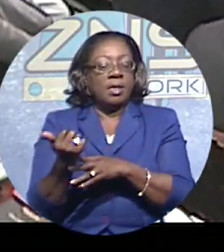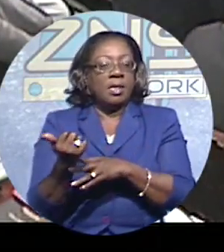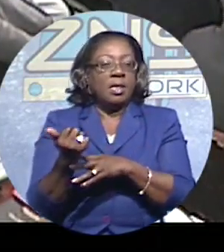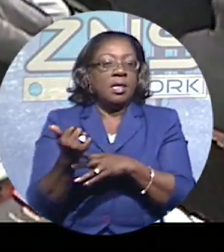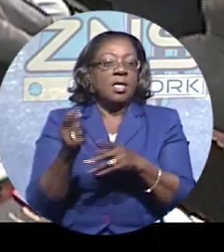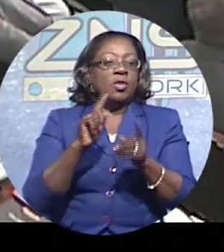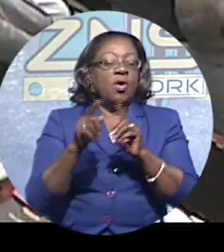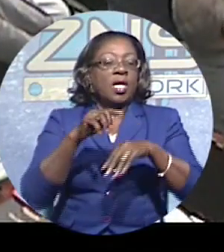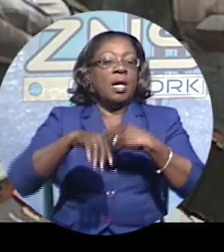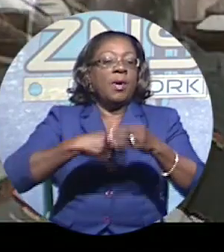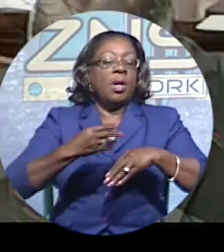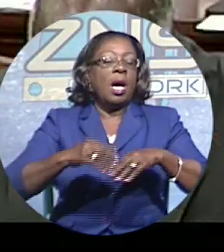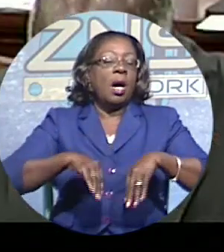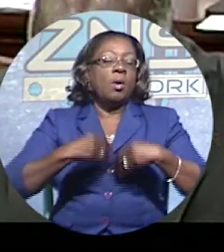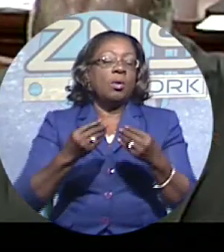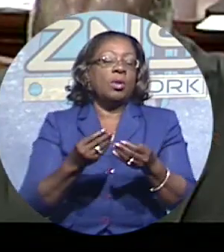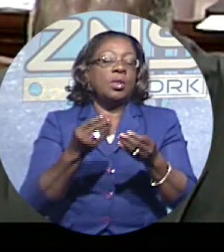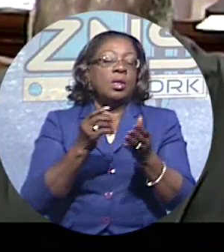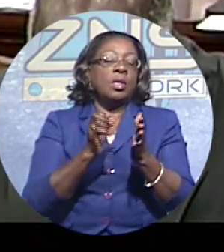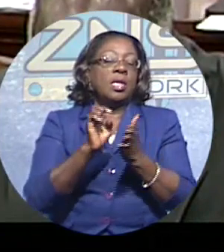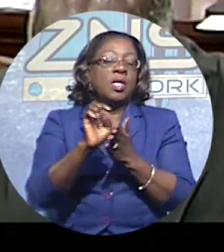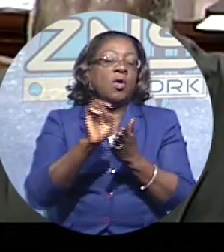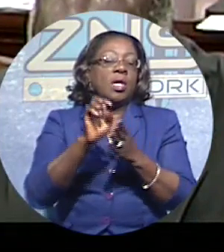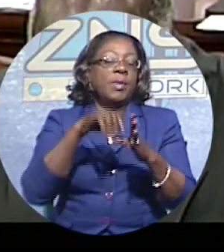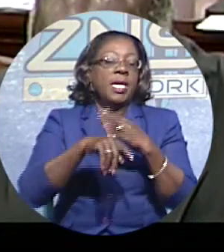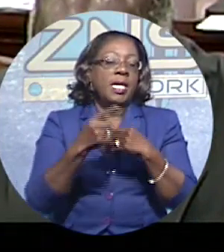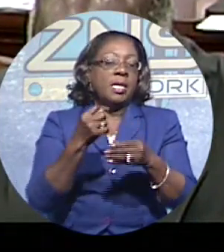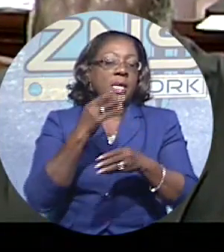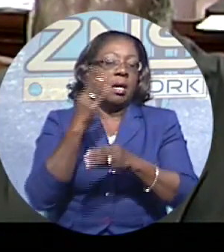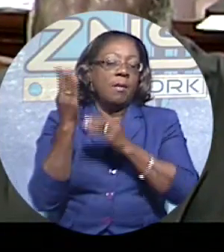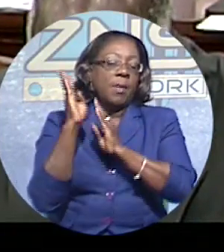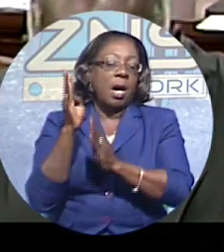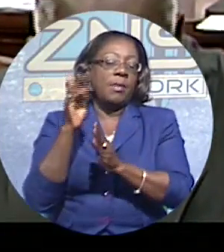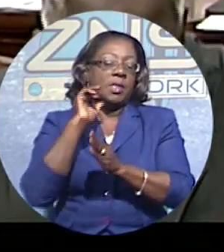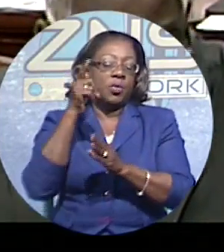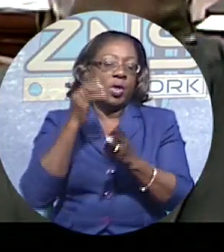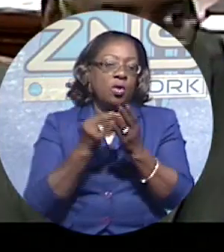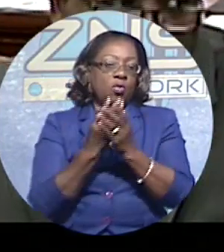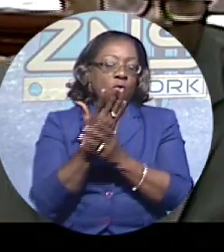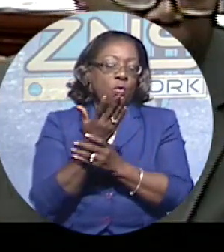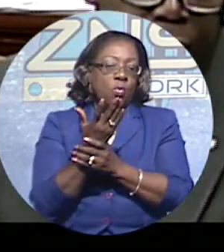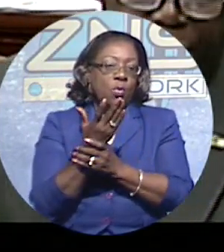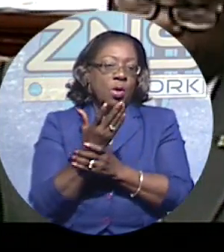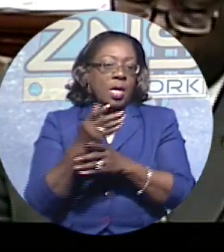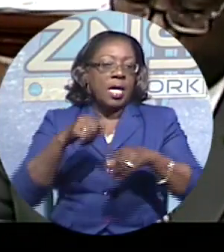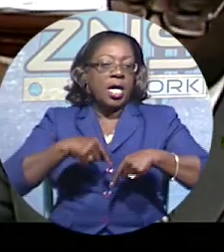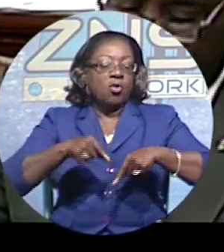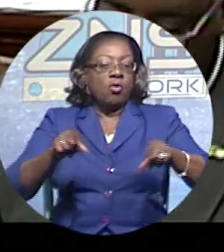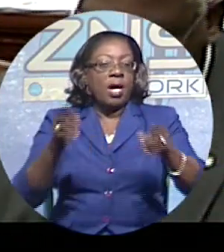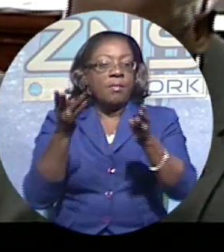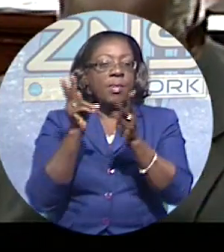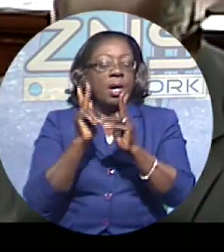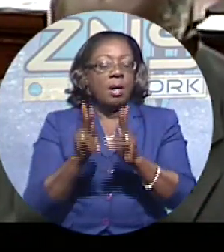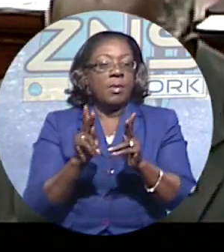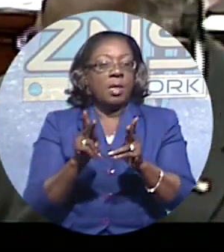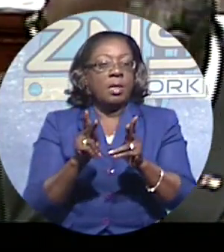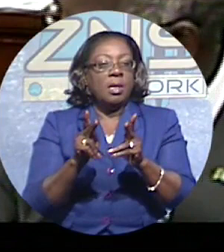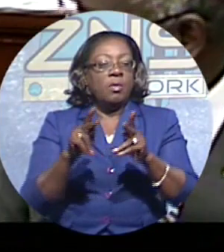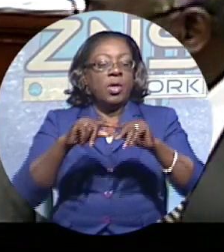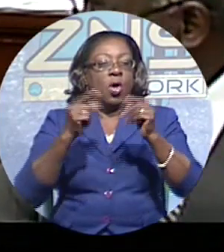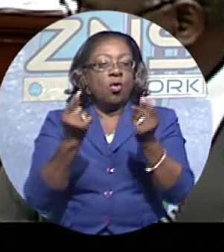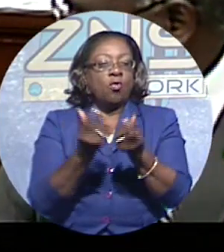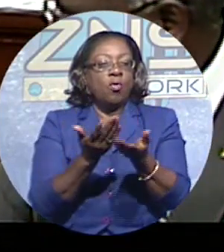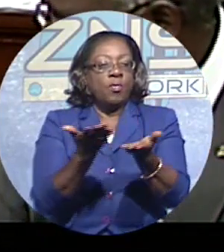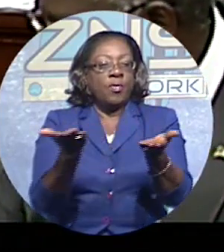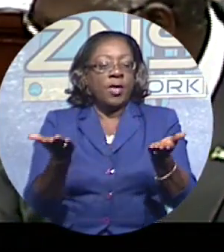country and others in the pipeline. In Grand Bahama, a joint venture with the Sunwing Blue Diamond Group